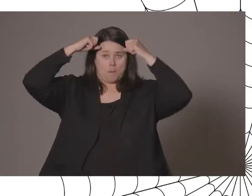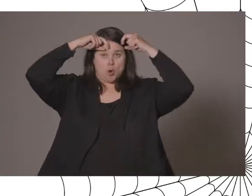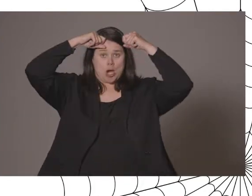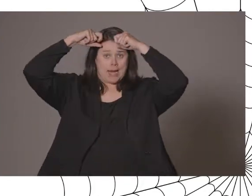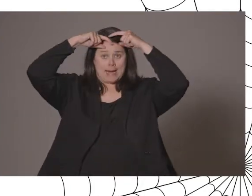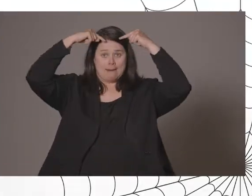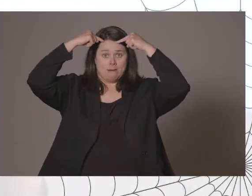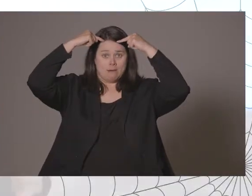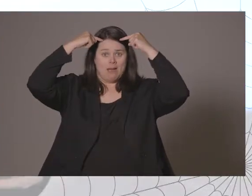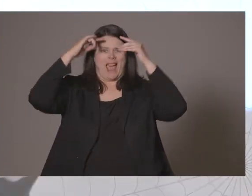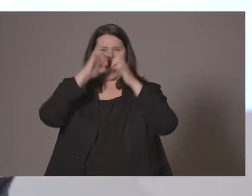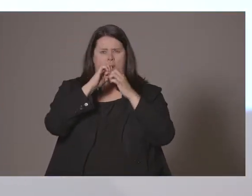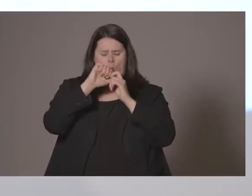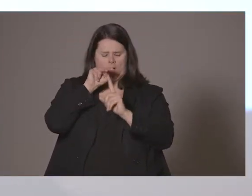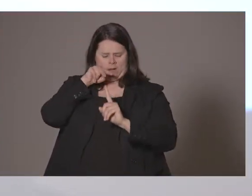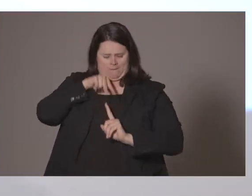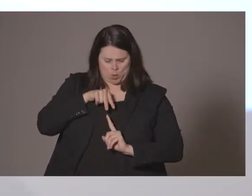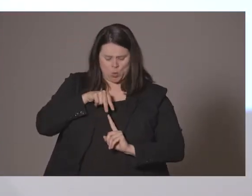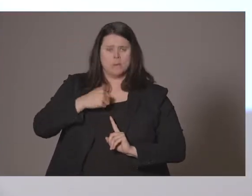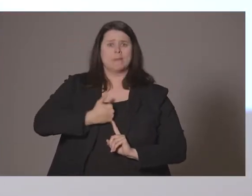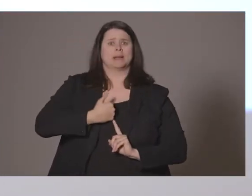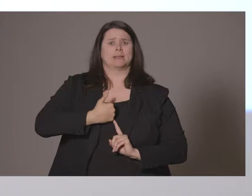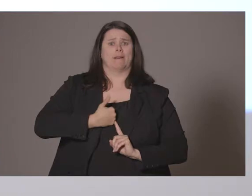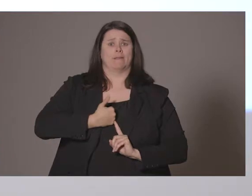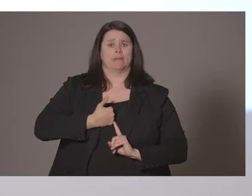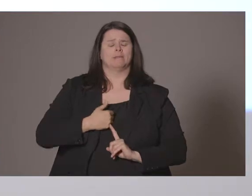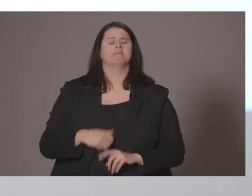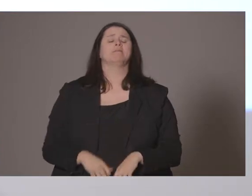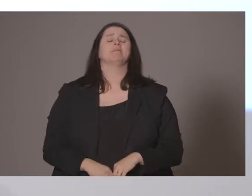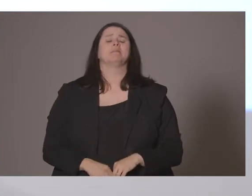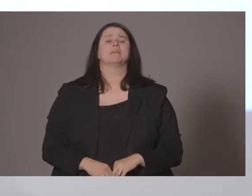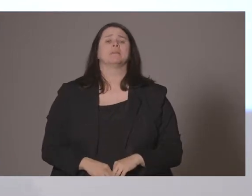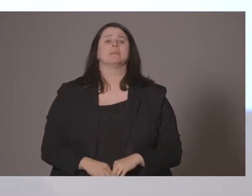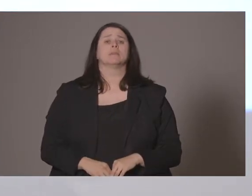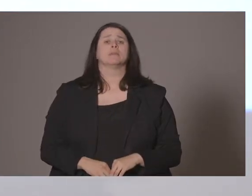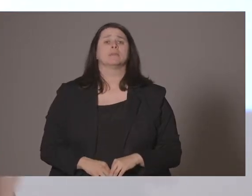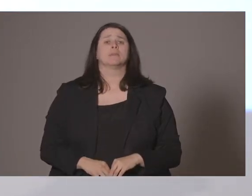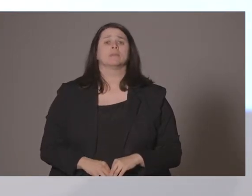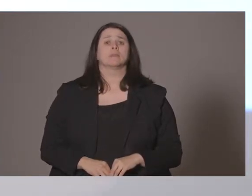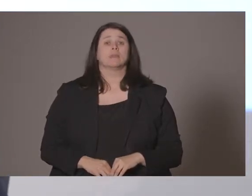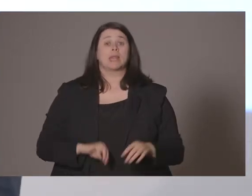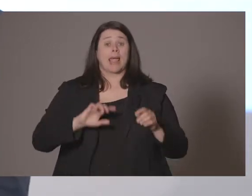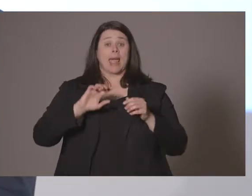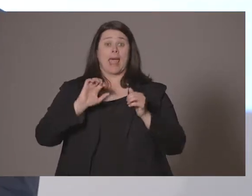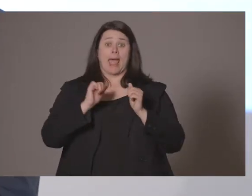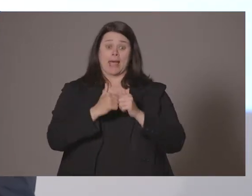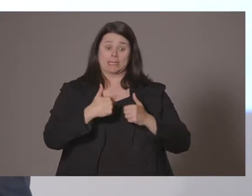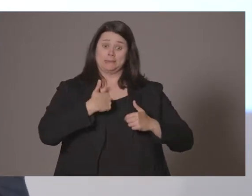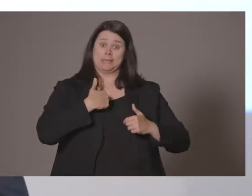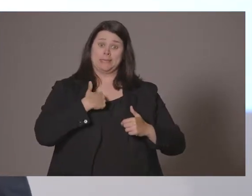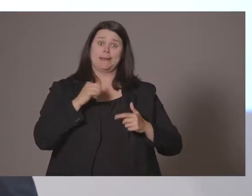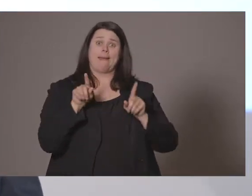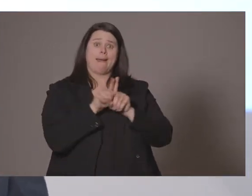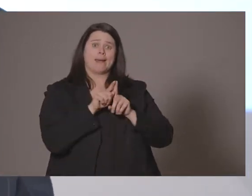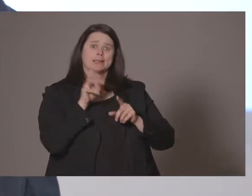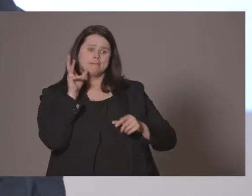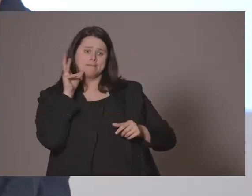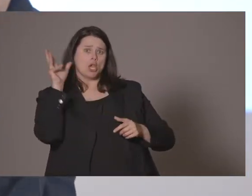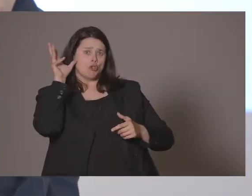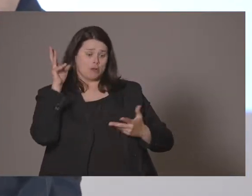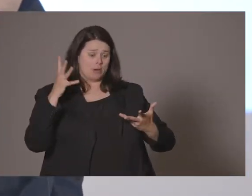of ourselves. So one way to think about this is the way that we are with our children is how our children come to be